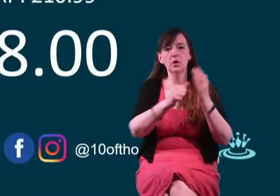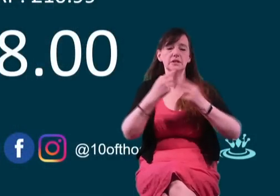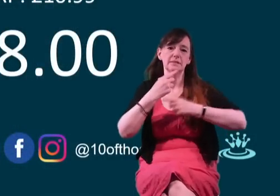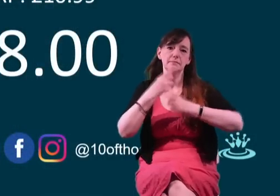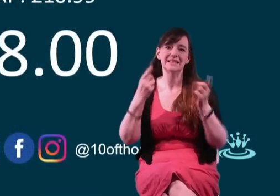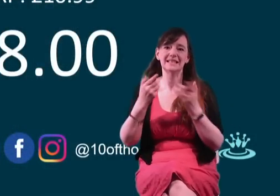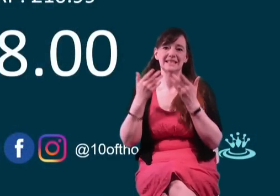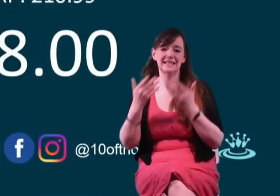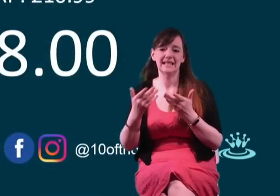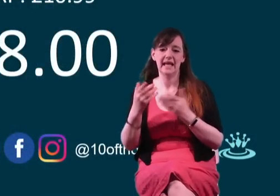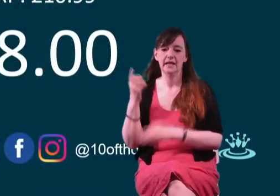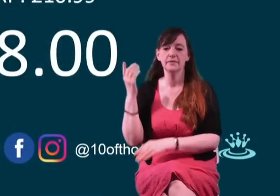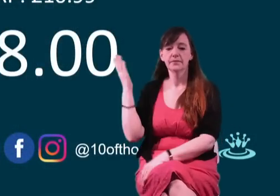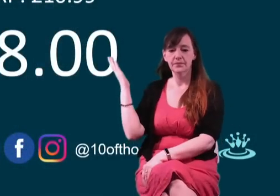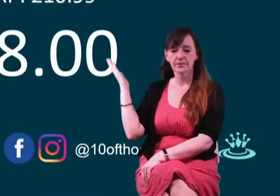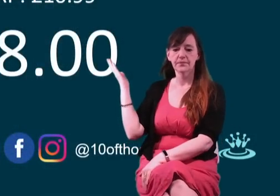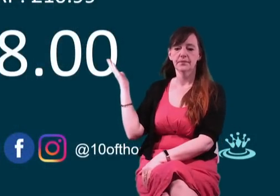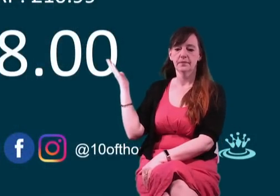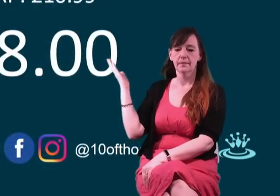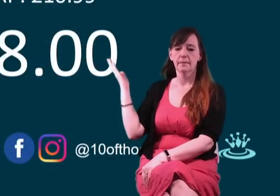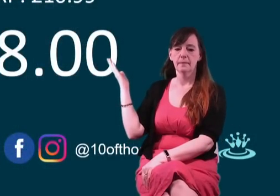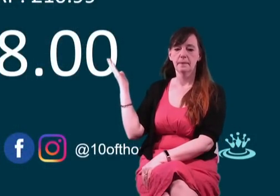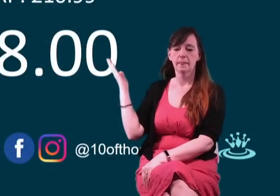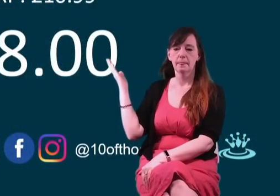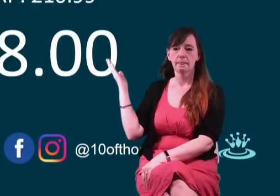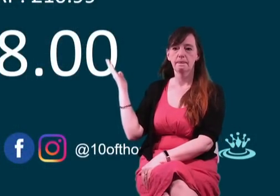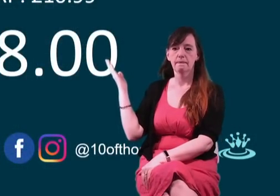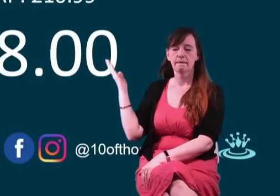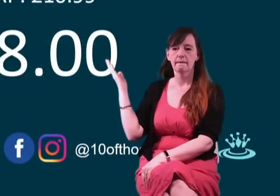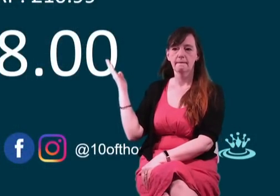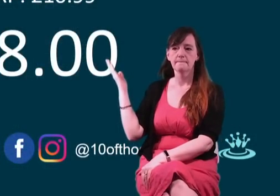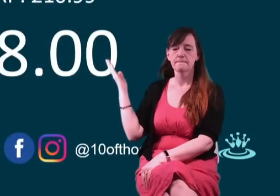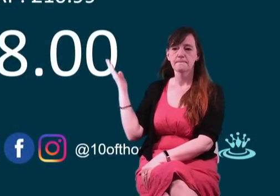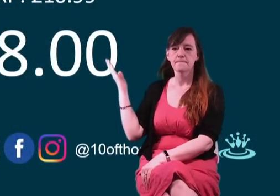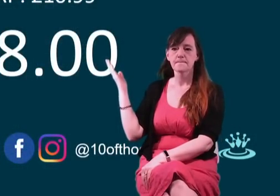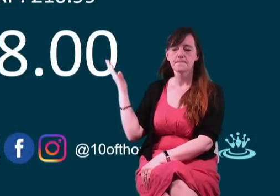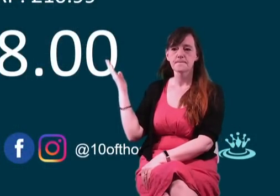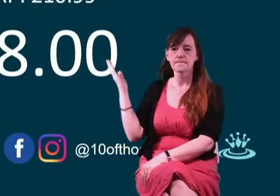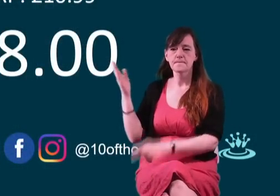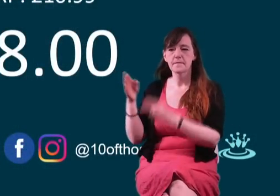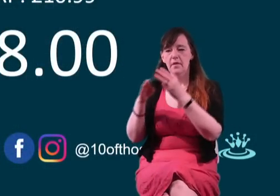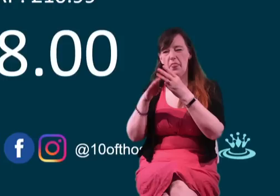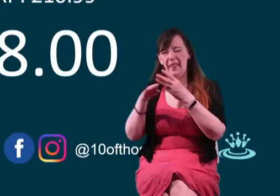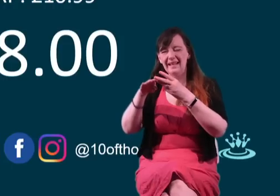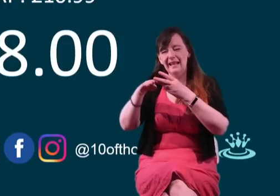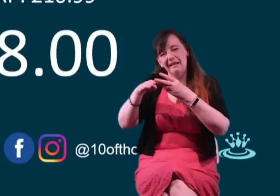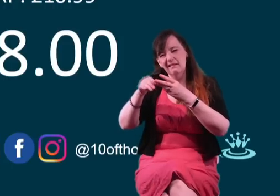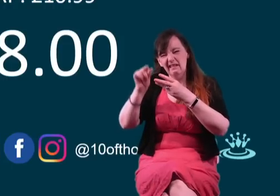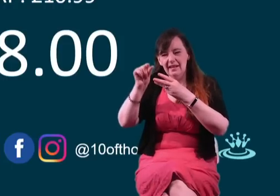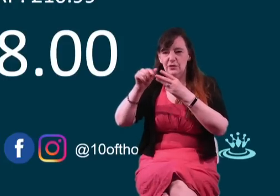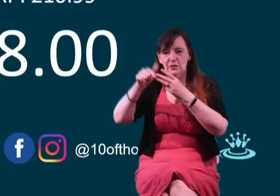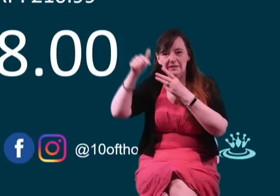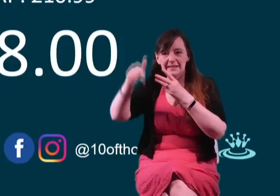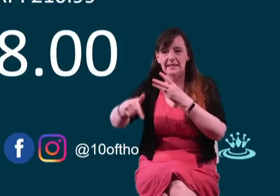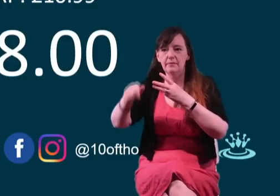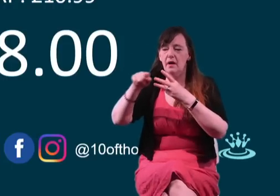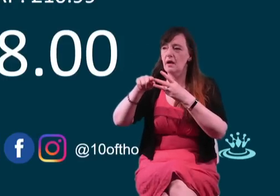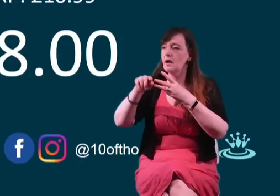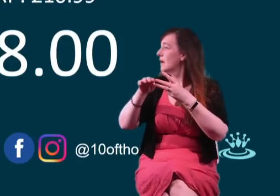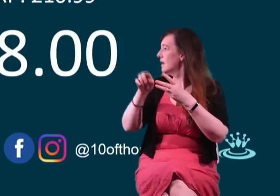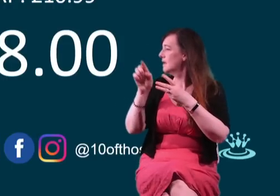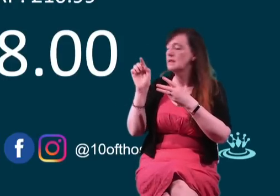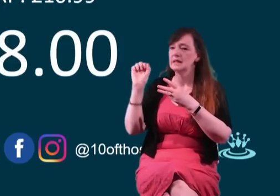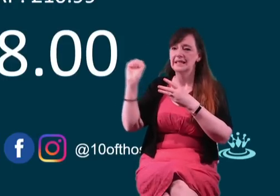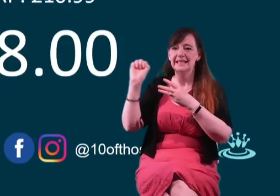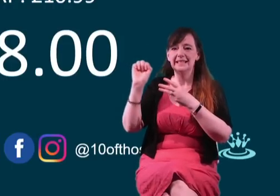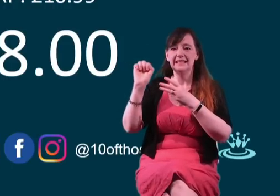2 Timothy is that next stage deeper, if you want to go just a little bit deeper. His outline